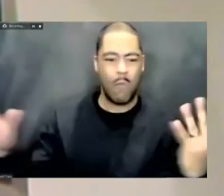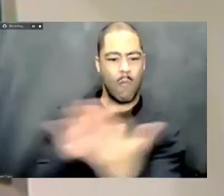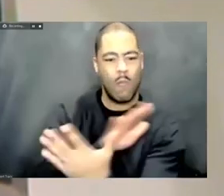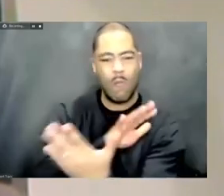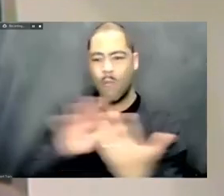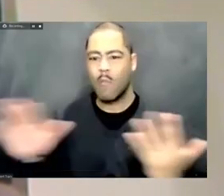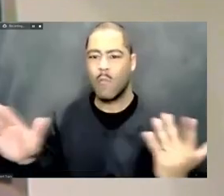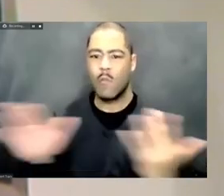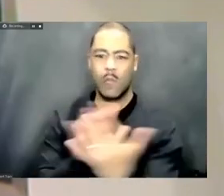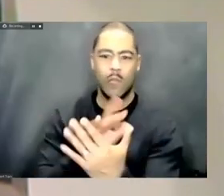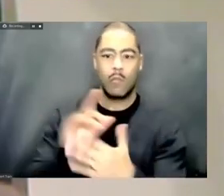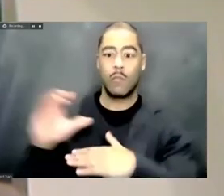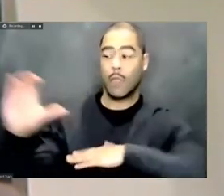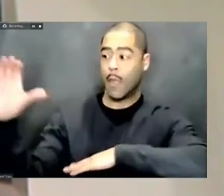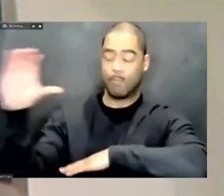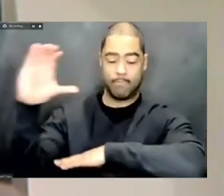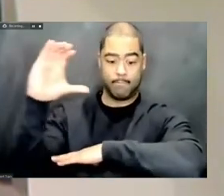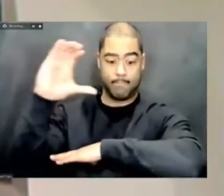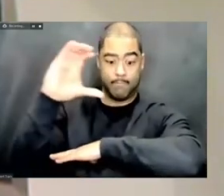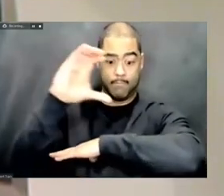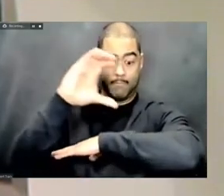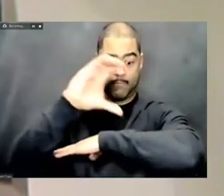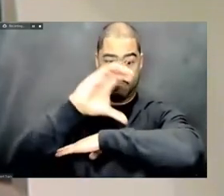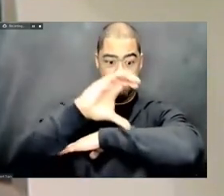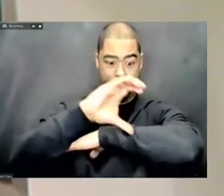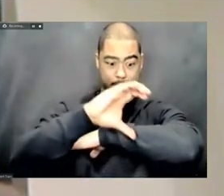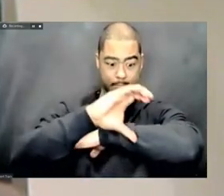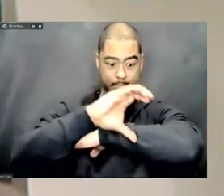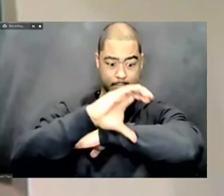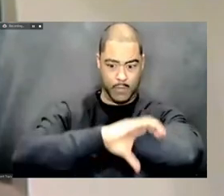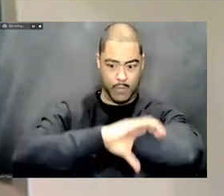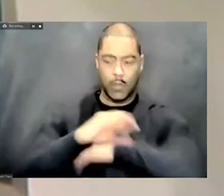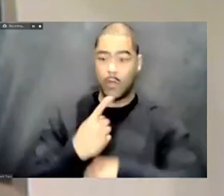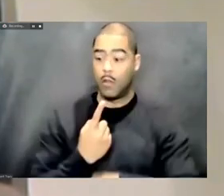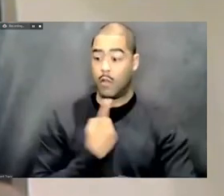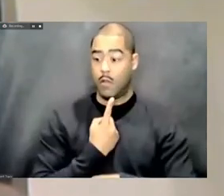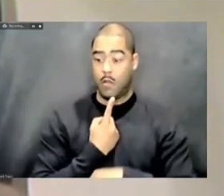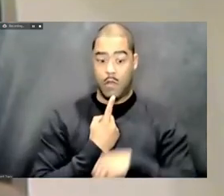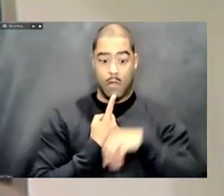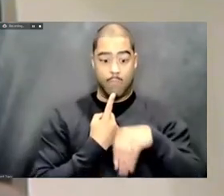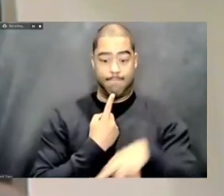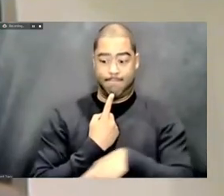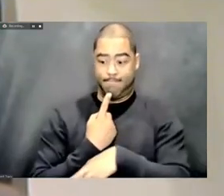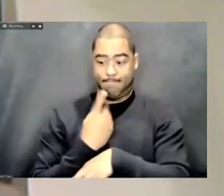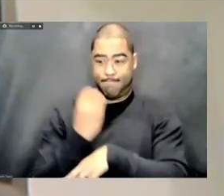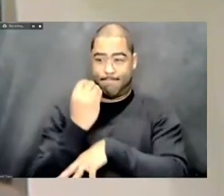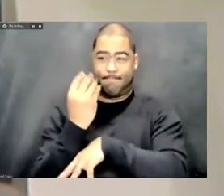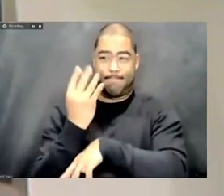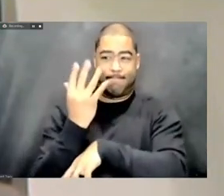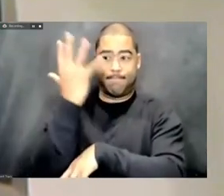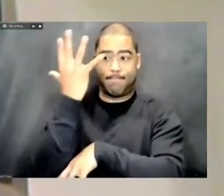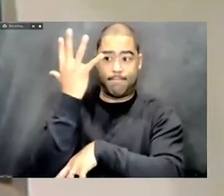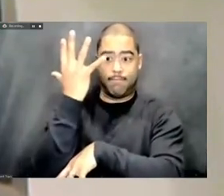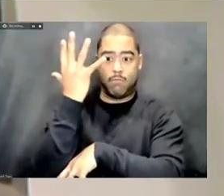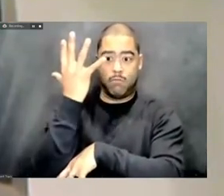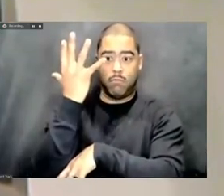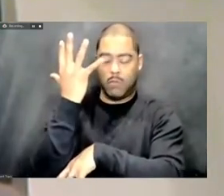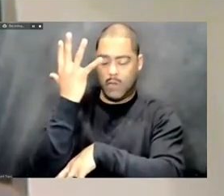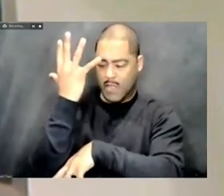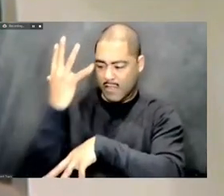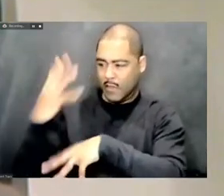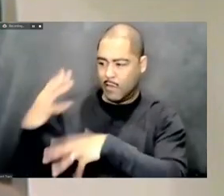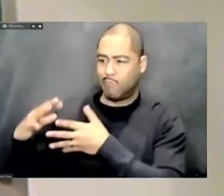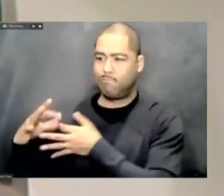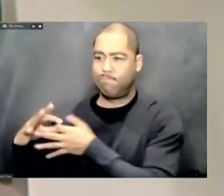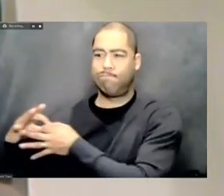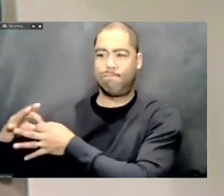know that togetherness is how we thrive. Our lively seeds is how we flourish. Thank y'all